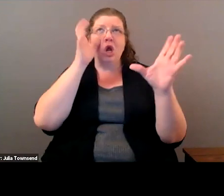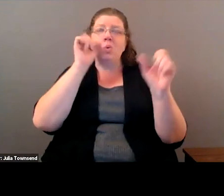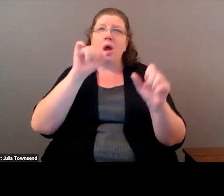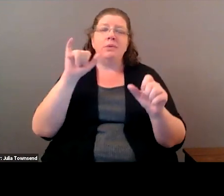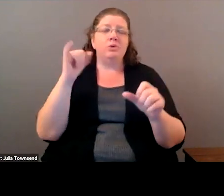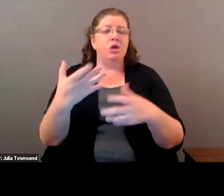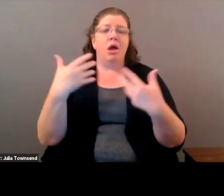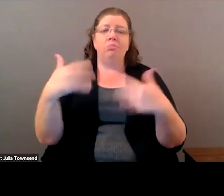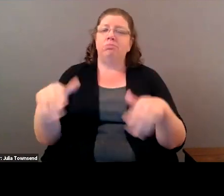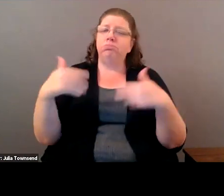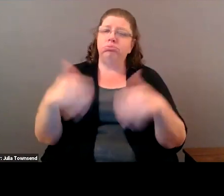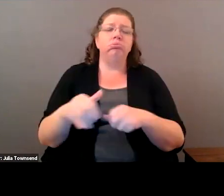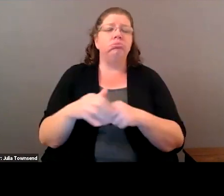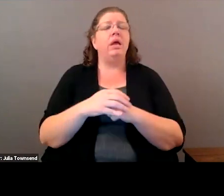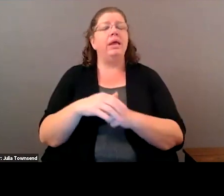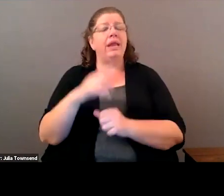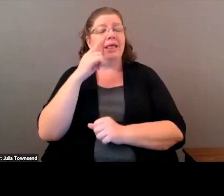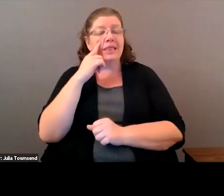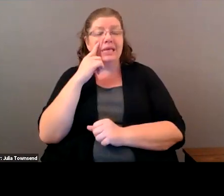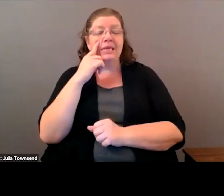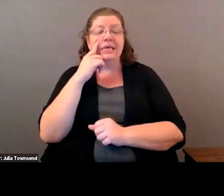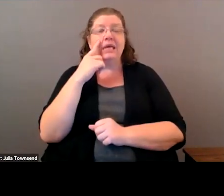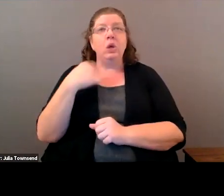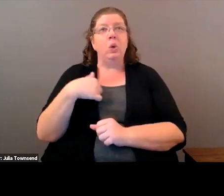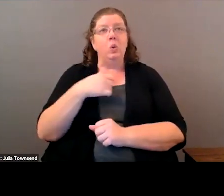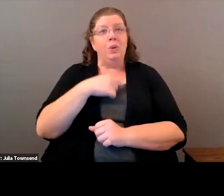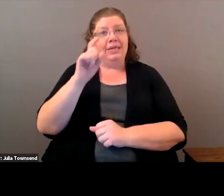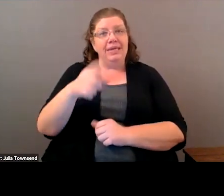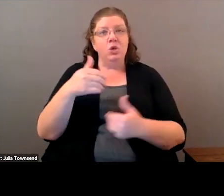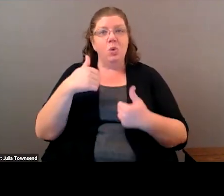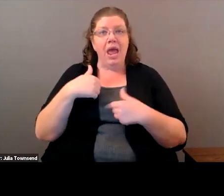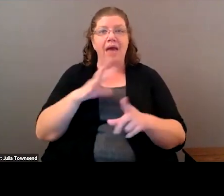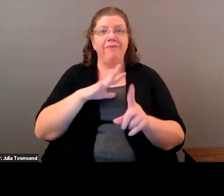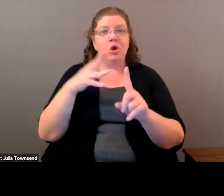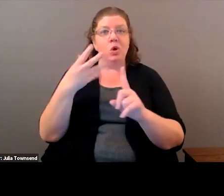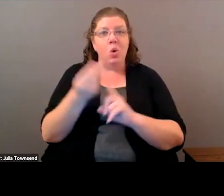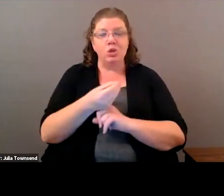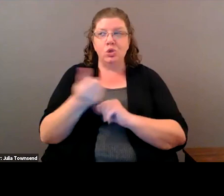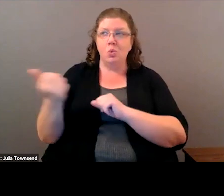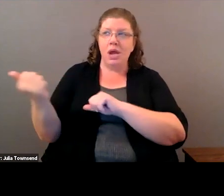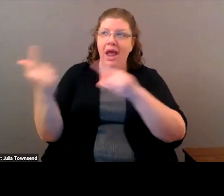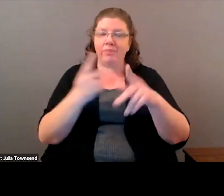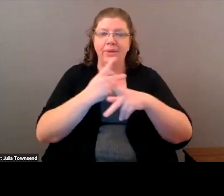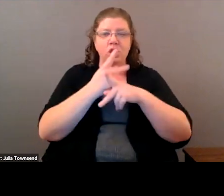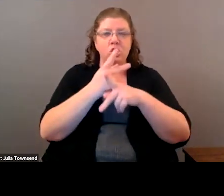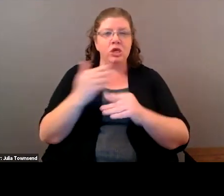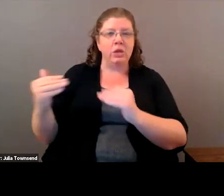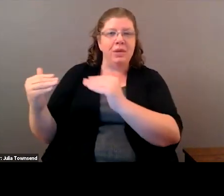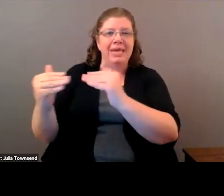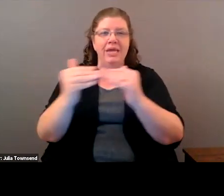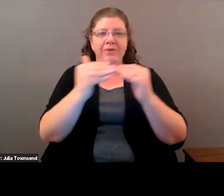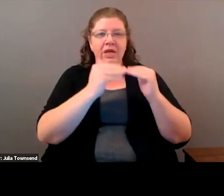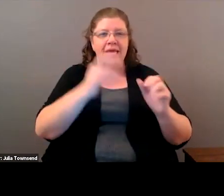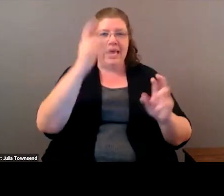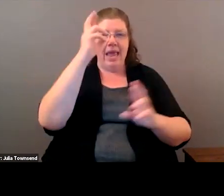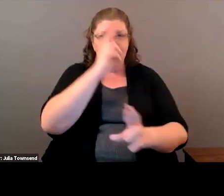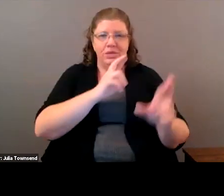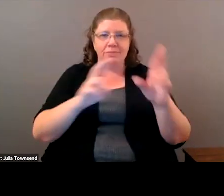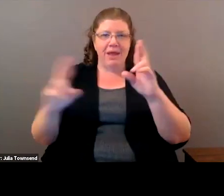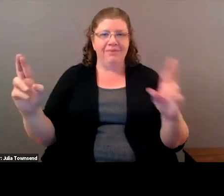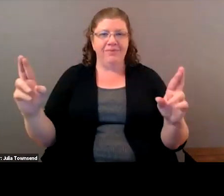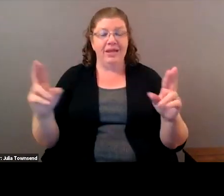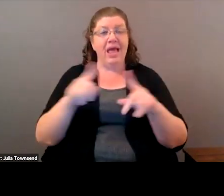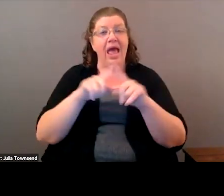think that we need to have a culture where everybody's treated equally and respectfully. However, with the